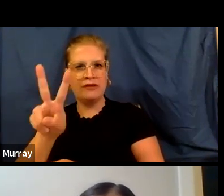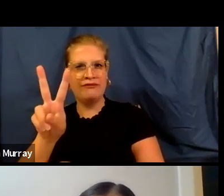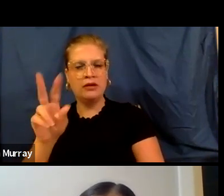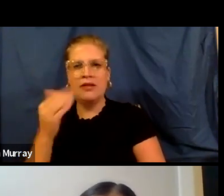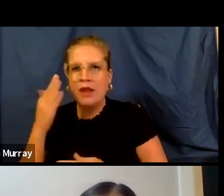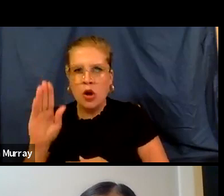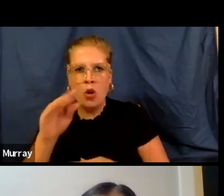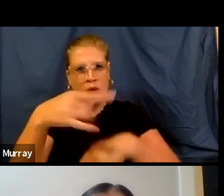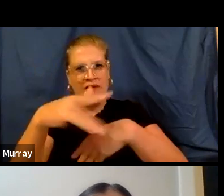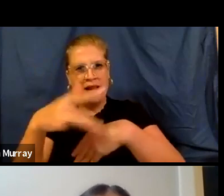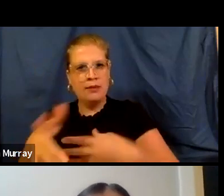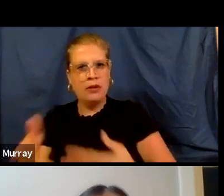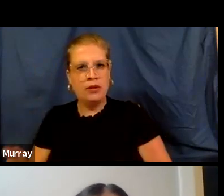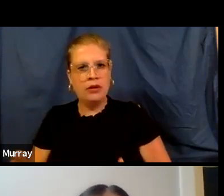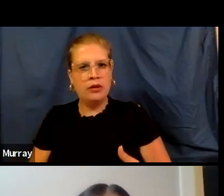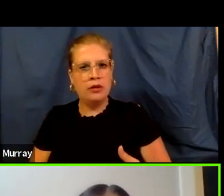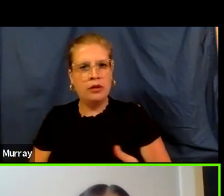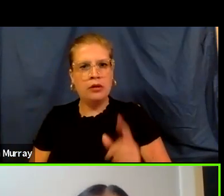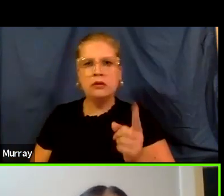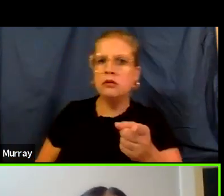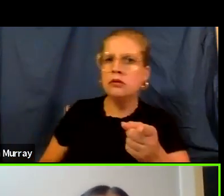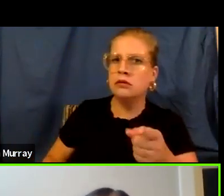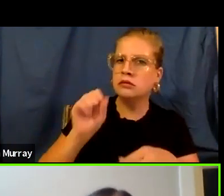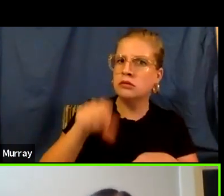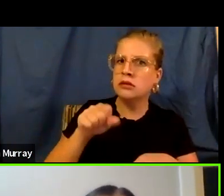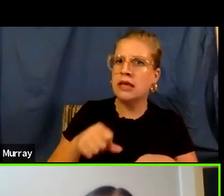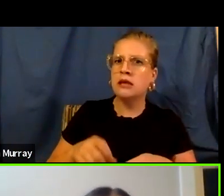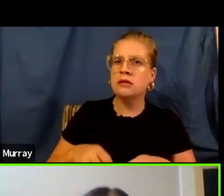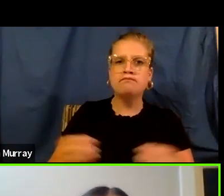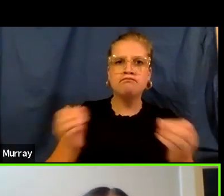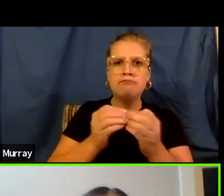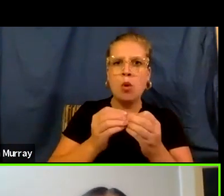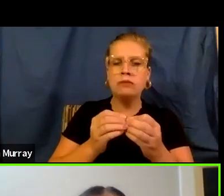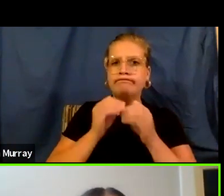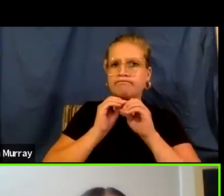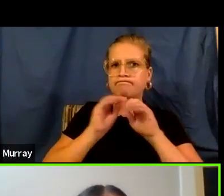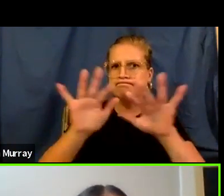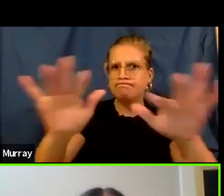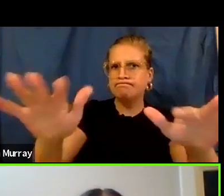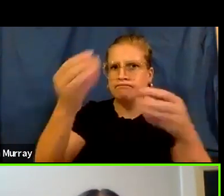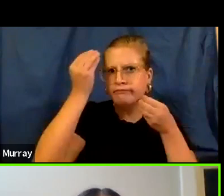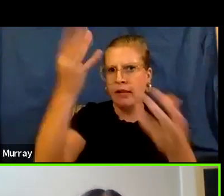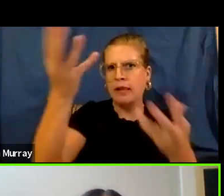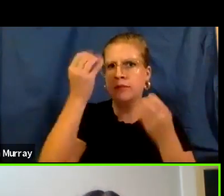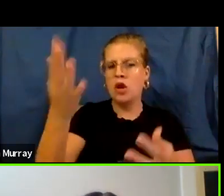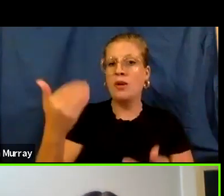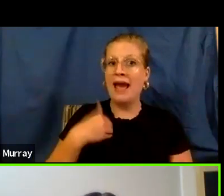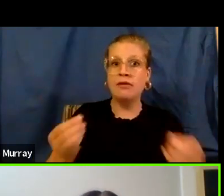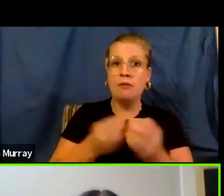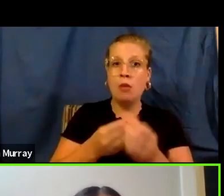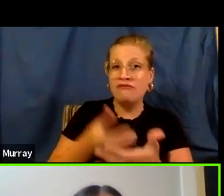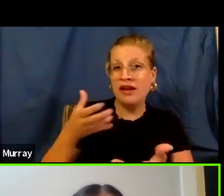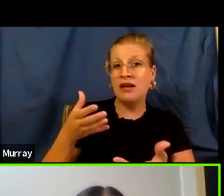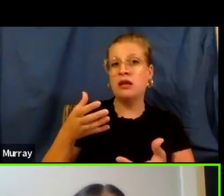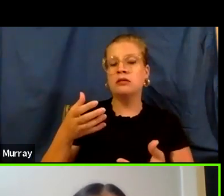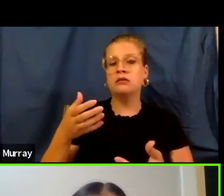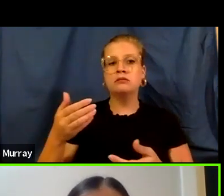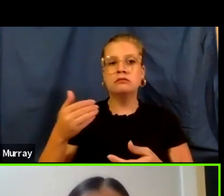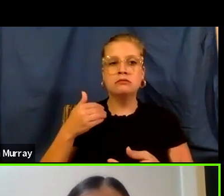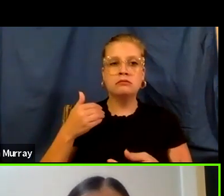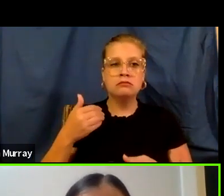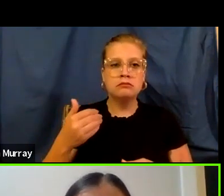you're available. And that's to get the word out more now that, especially if we have more funding and more capacity. We have done some flyering in